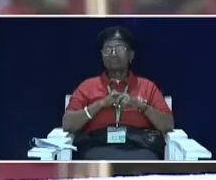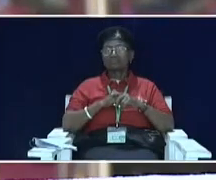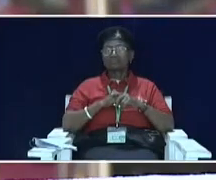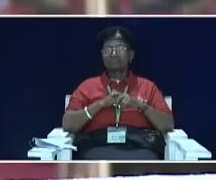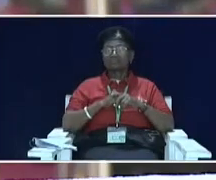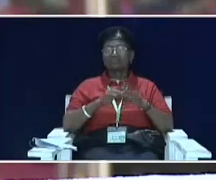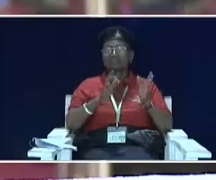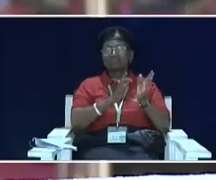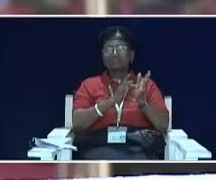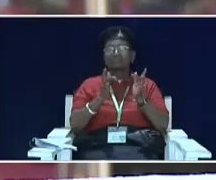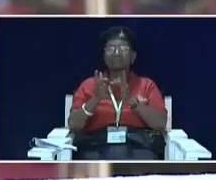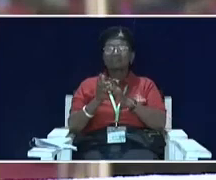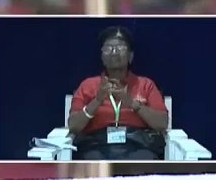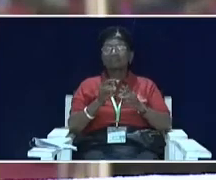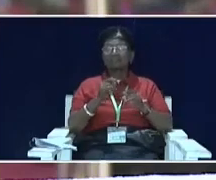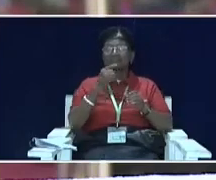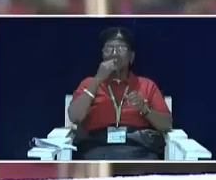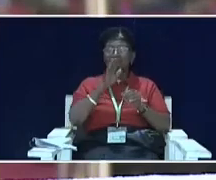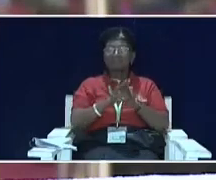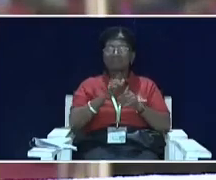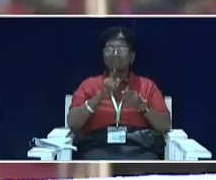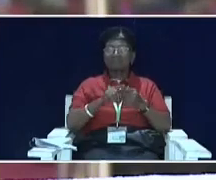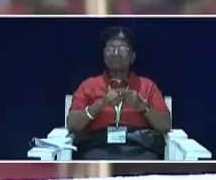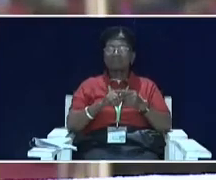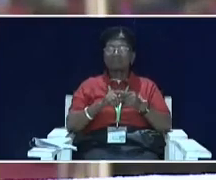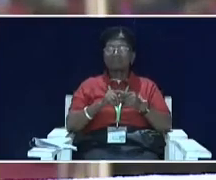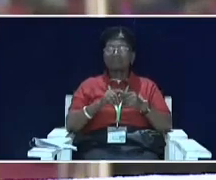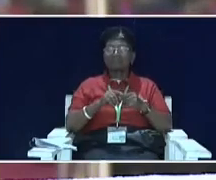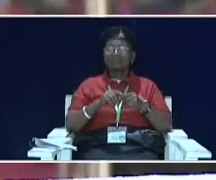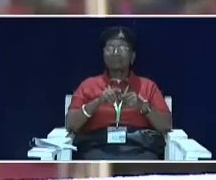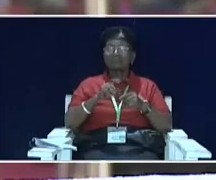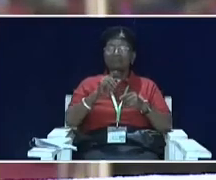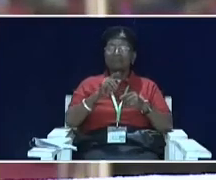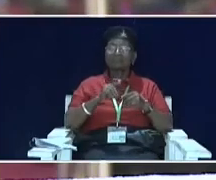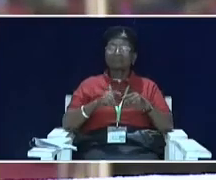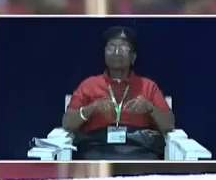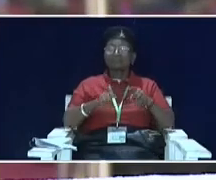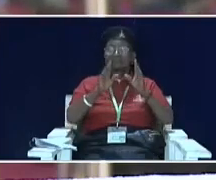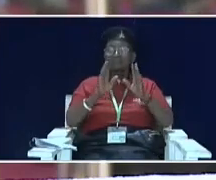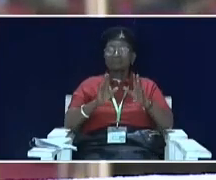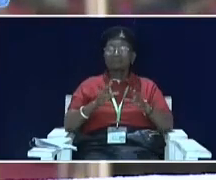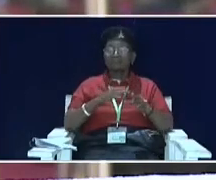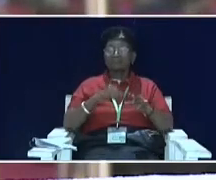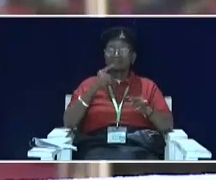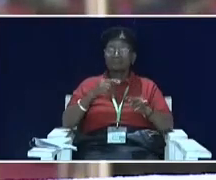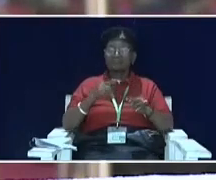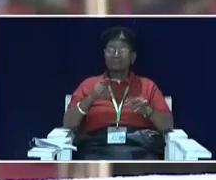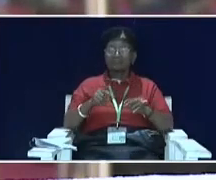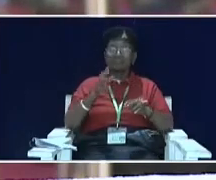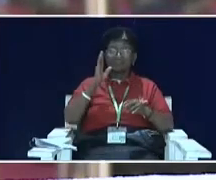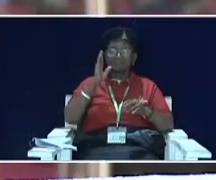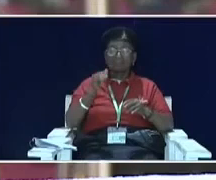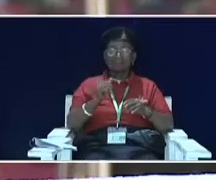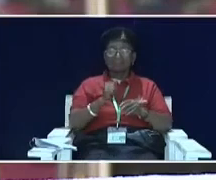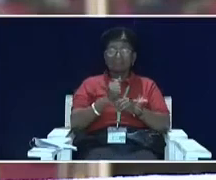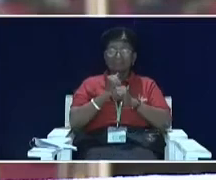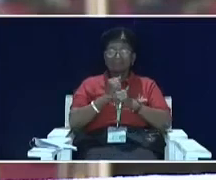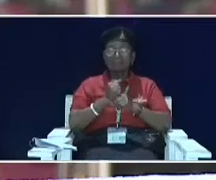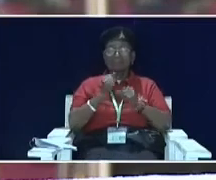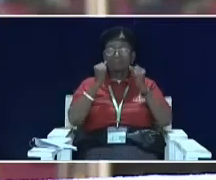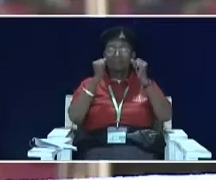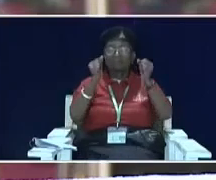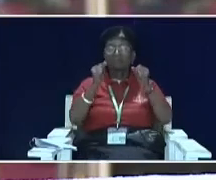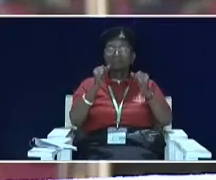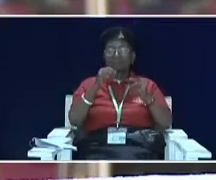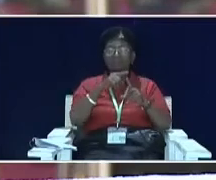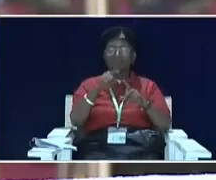Jesus promised the disciples and said, you shall receive power when the Holy Ghost is come